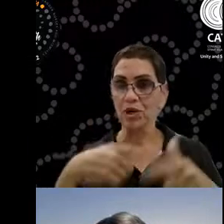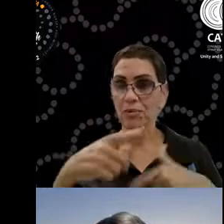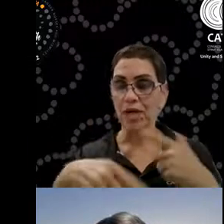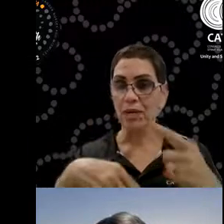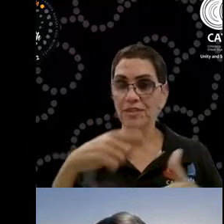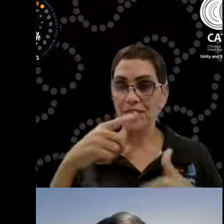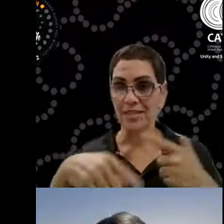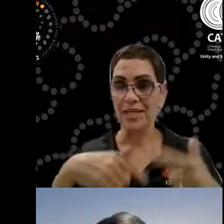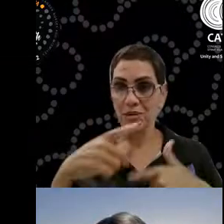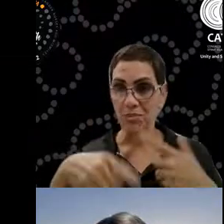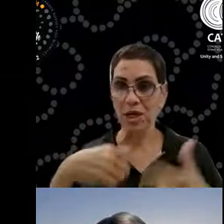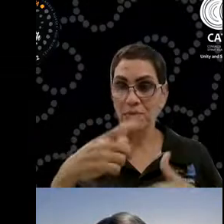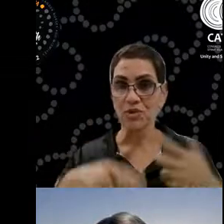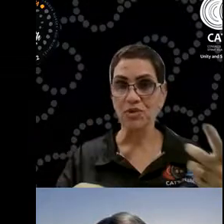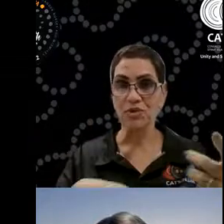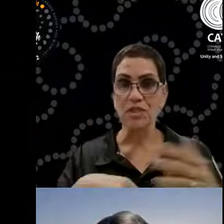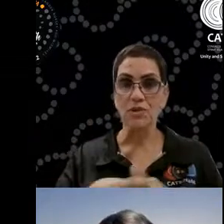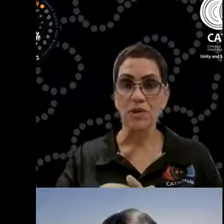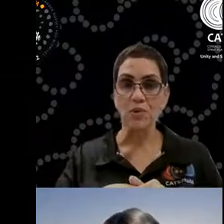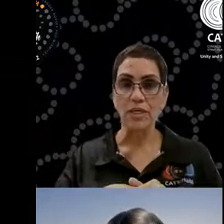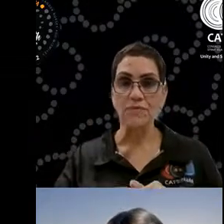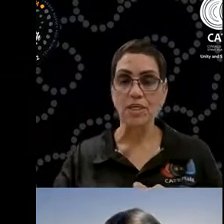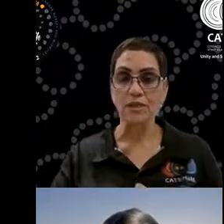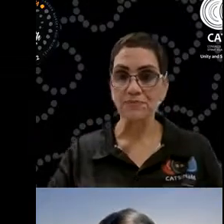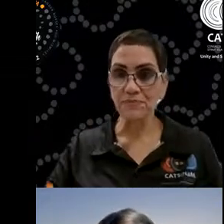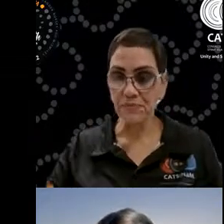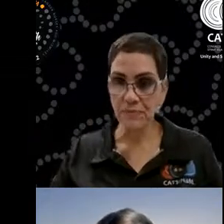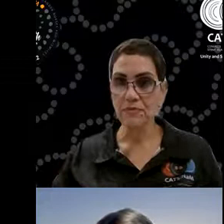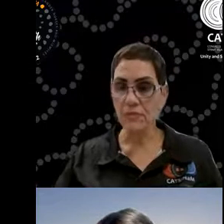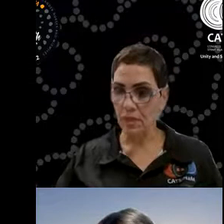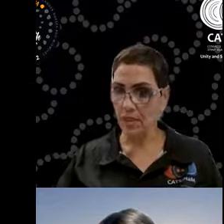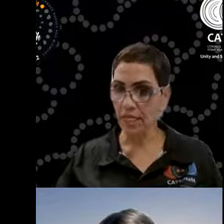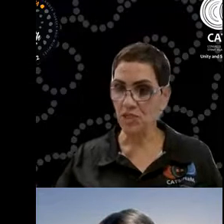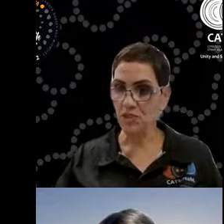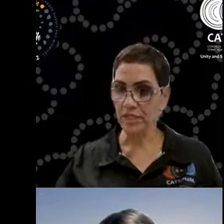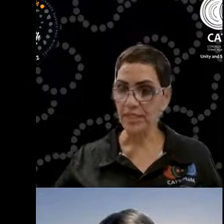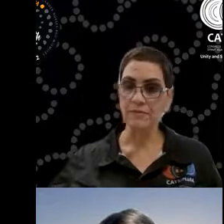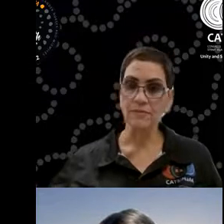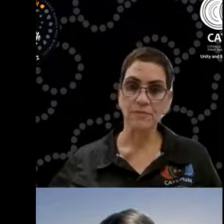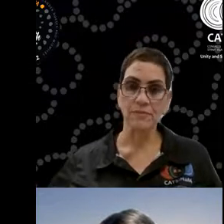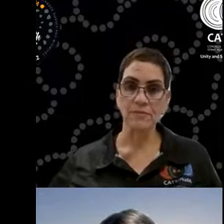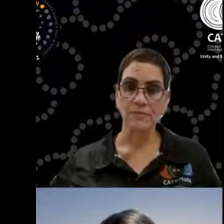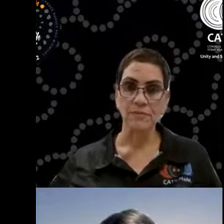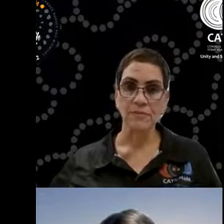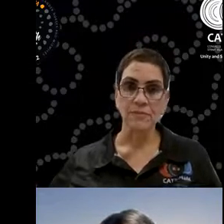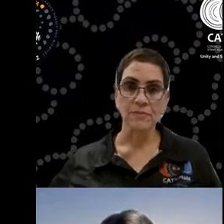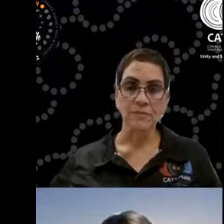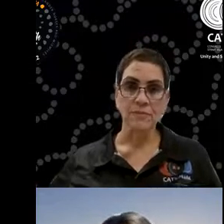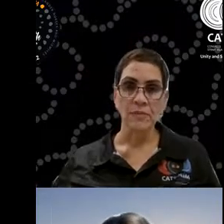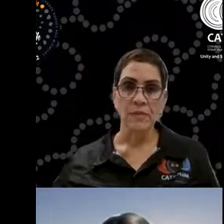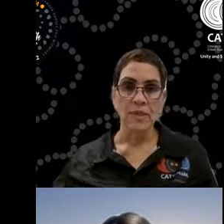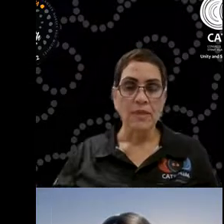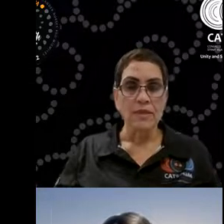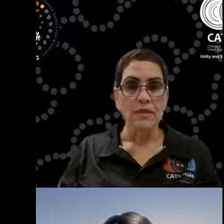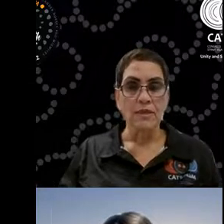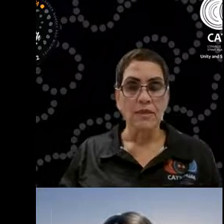back. You will not be able to sit down and be able to do this all at once. So thanks, Reading.